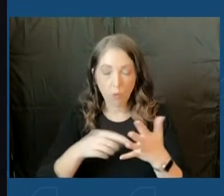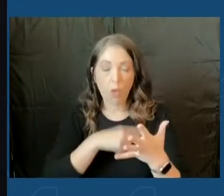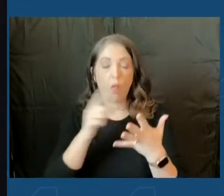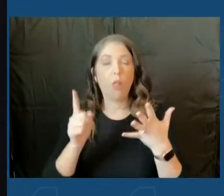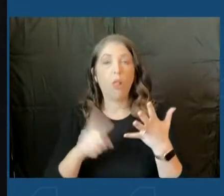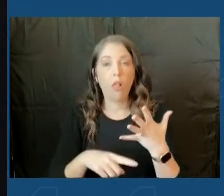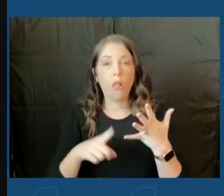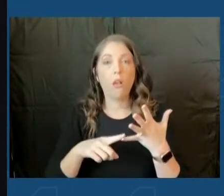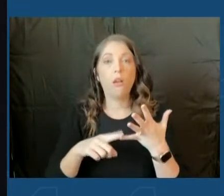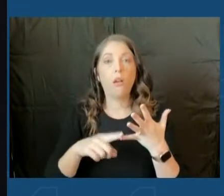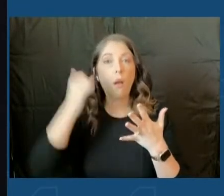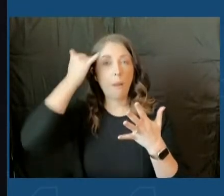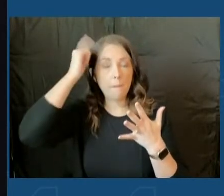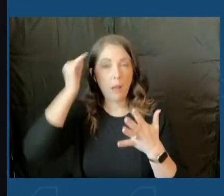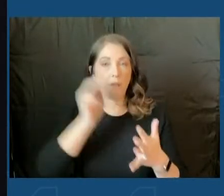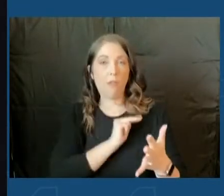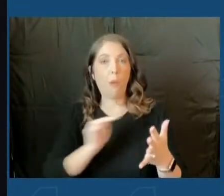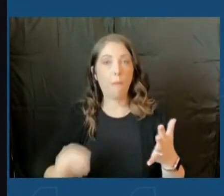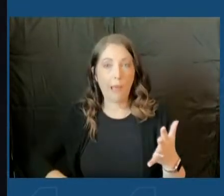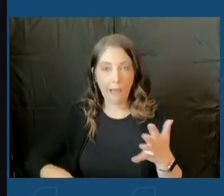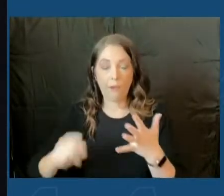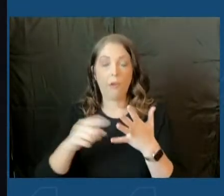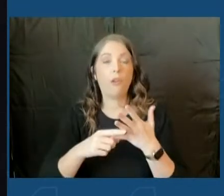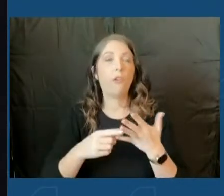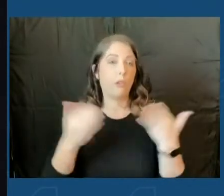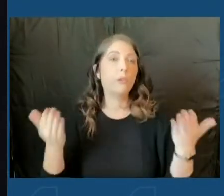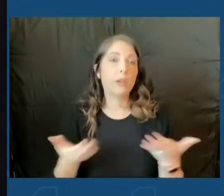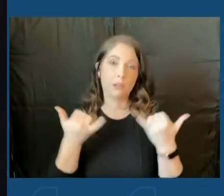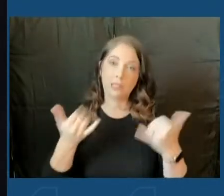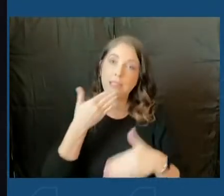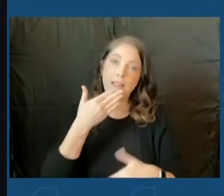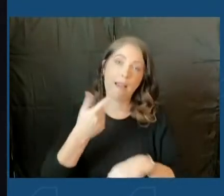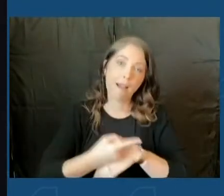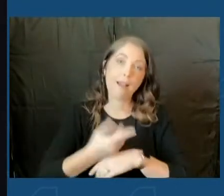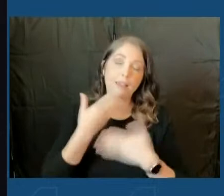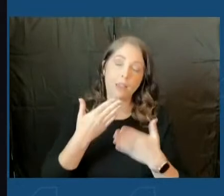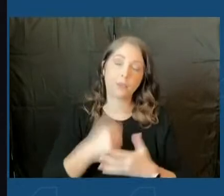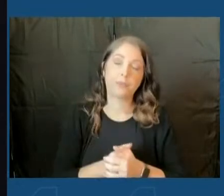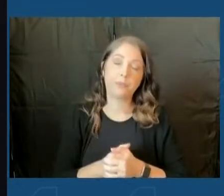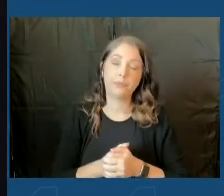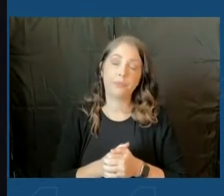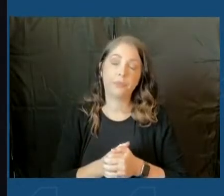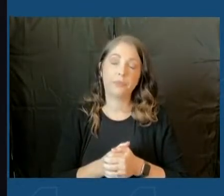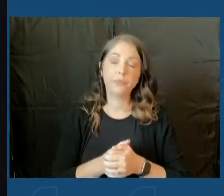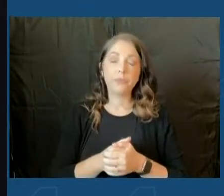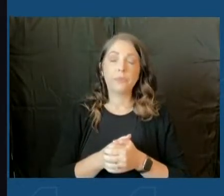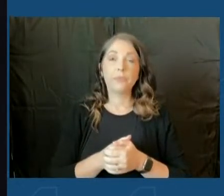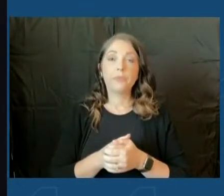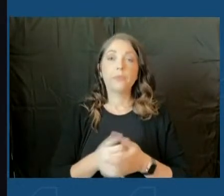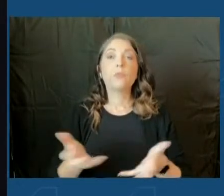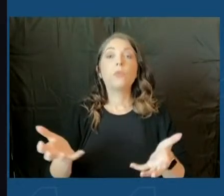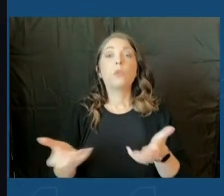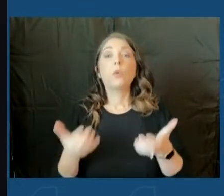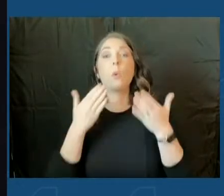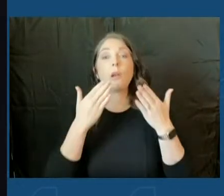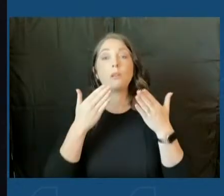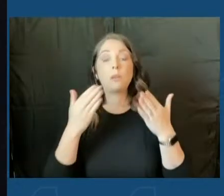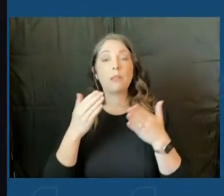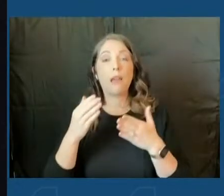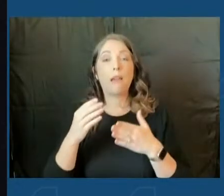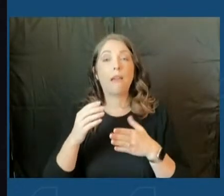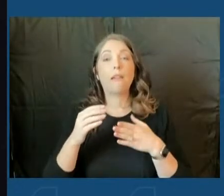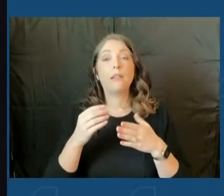and Buffalo Mayor Byron Brown for being here today. I also want to thank our Assembly Majority Leader Crystal Peoples-Stokes, the members